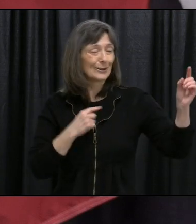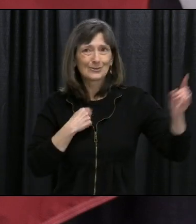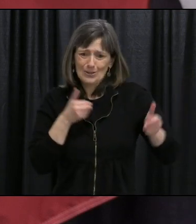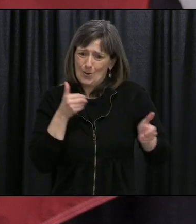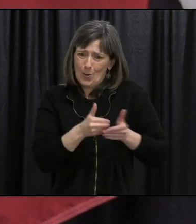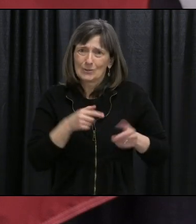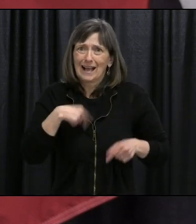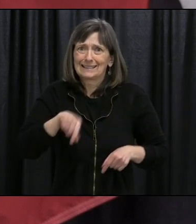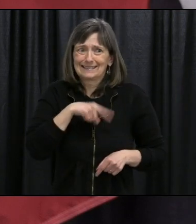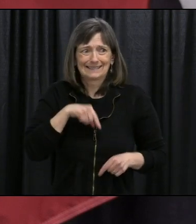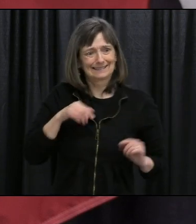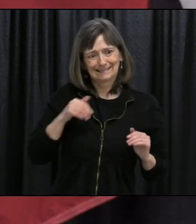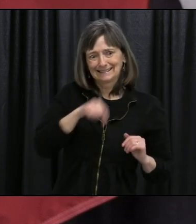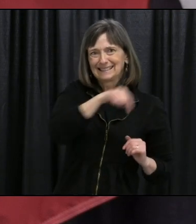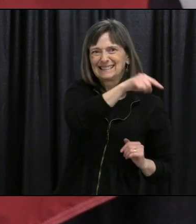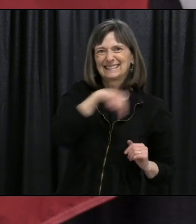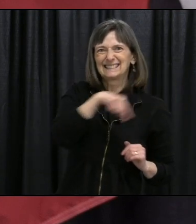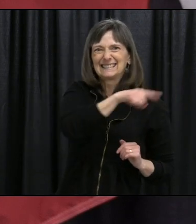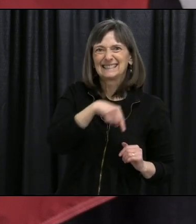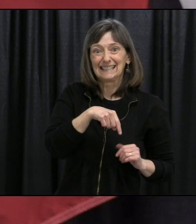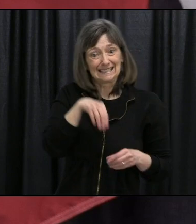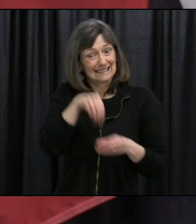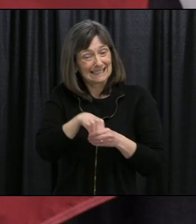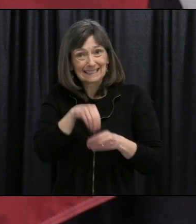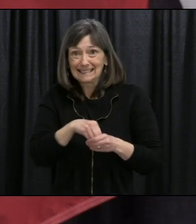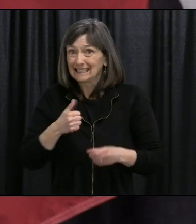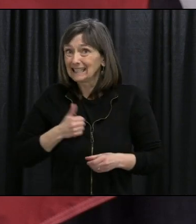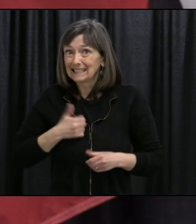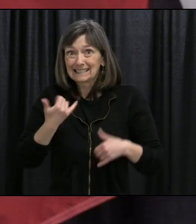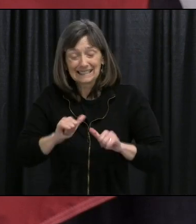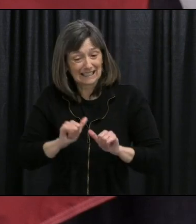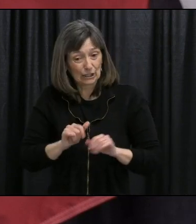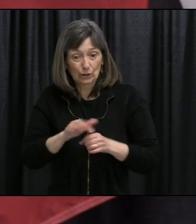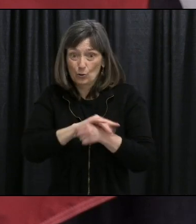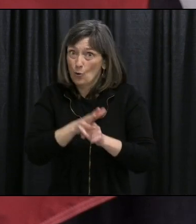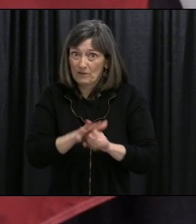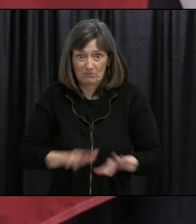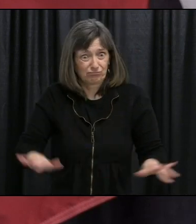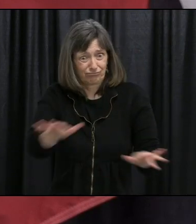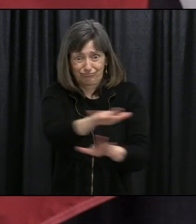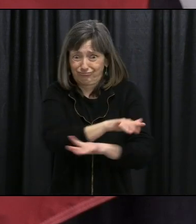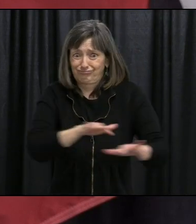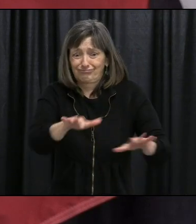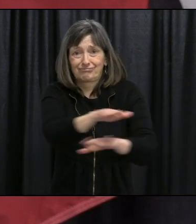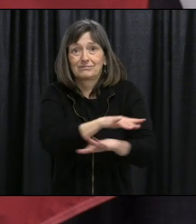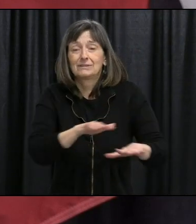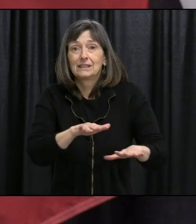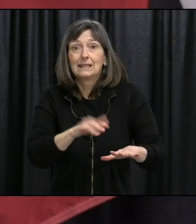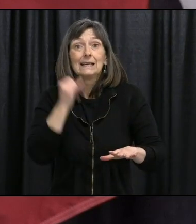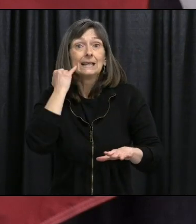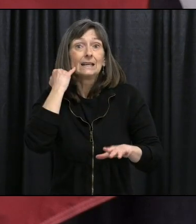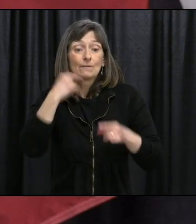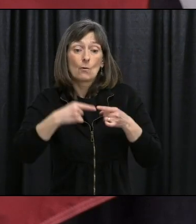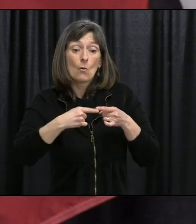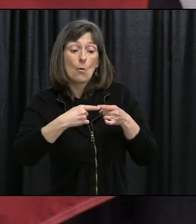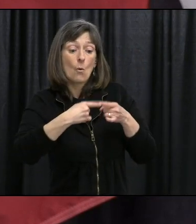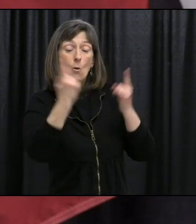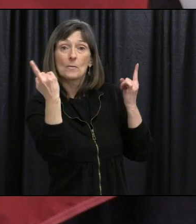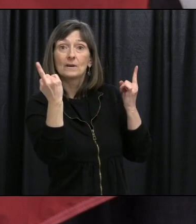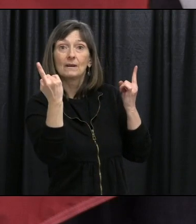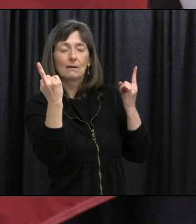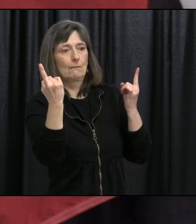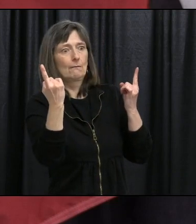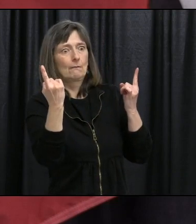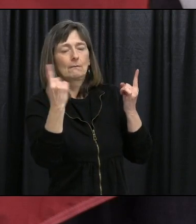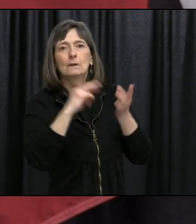virus is still within Canada. As we open up our borders, we run the risk of reintroducing this into our province as